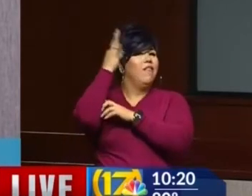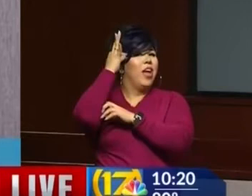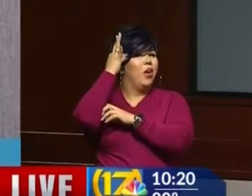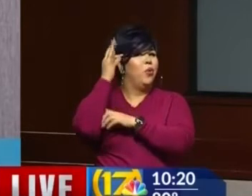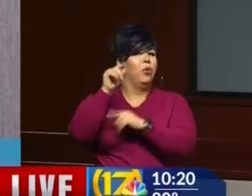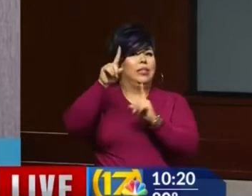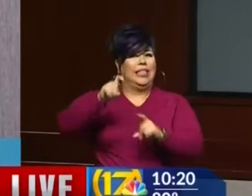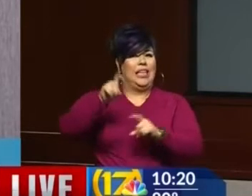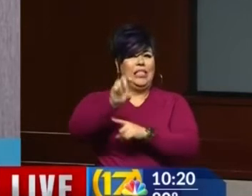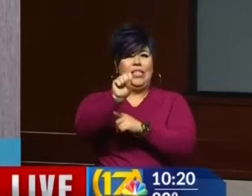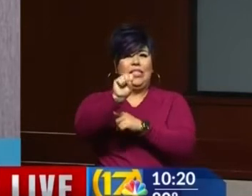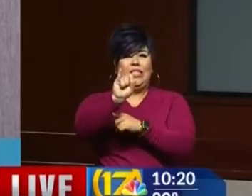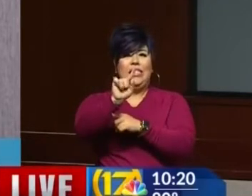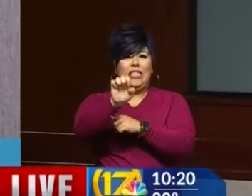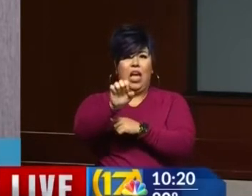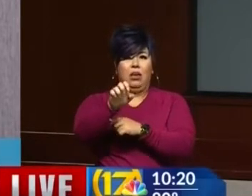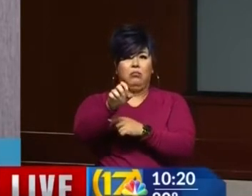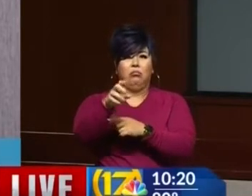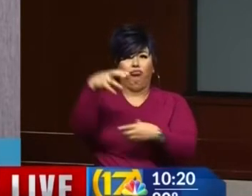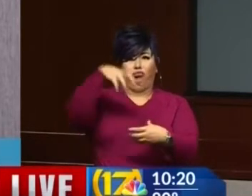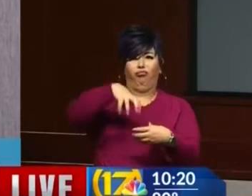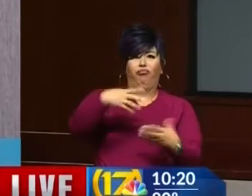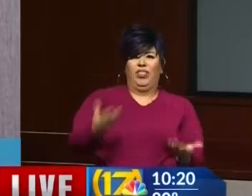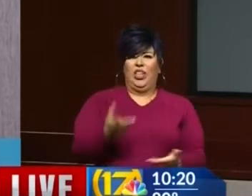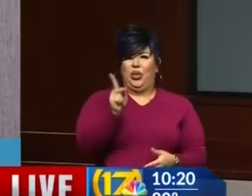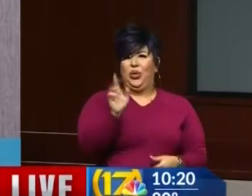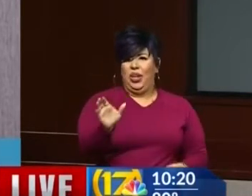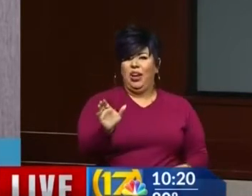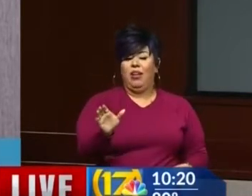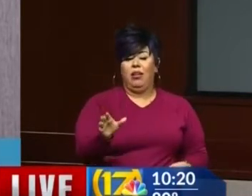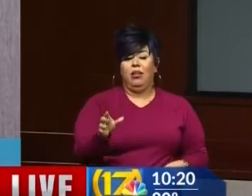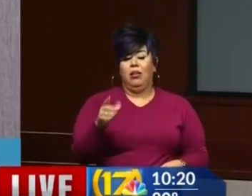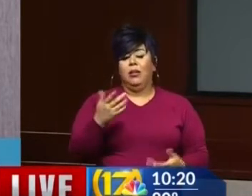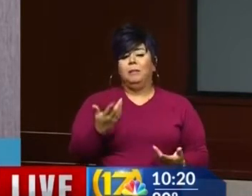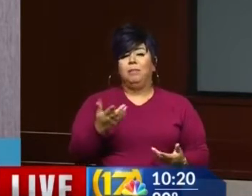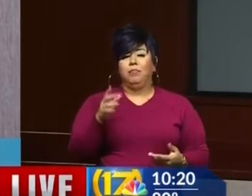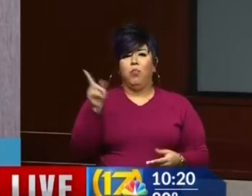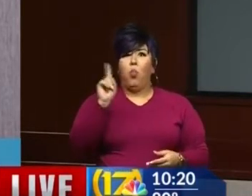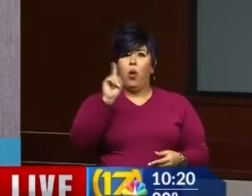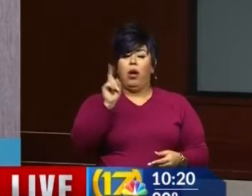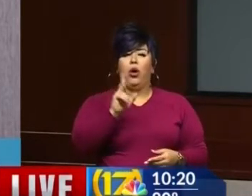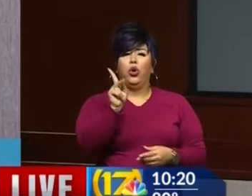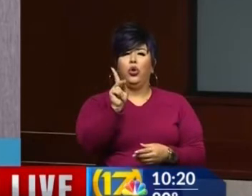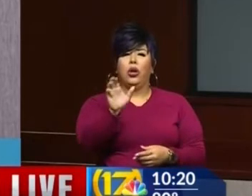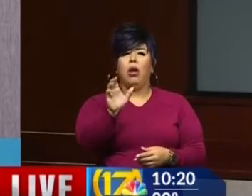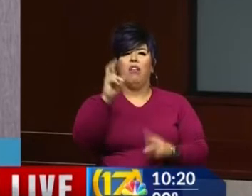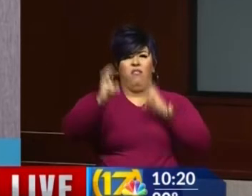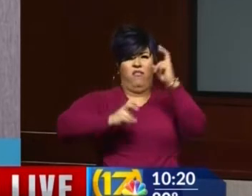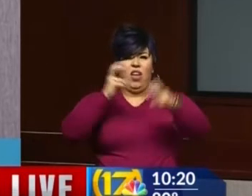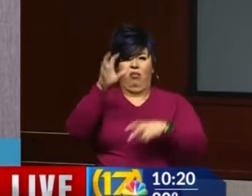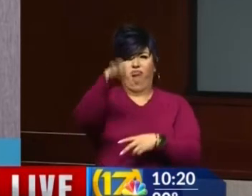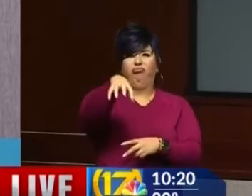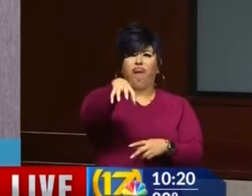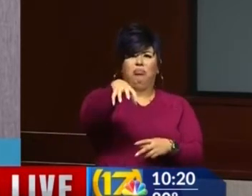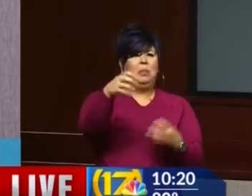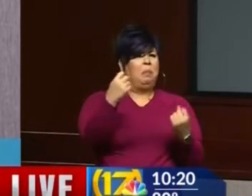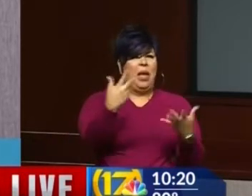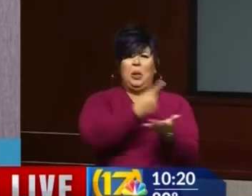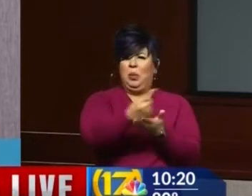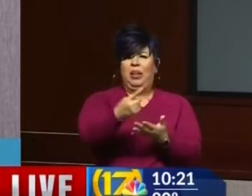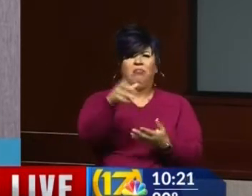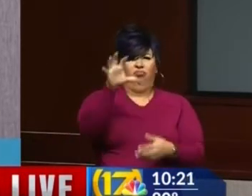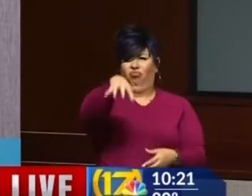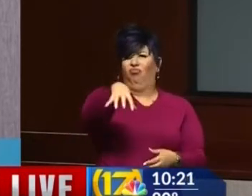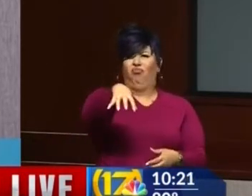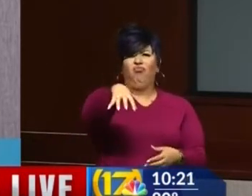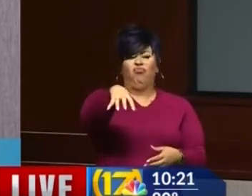testing site that has been in Kern County. As you're aware, it was at the fairgrounds for some weeks. We have